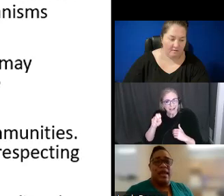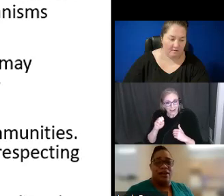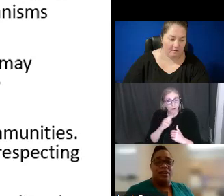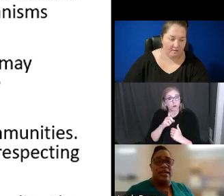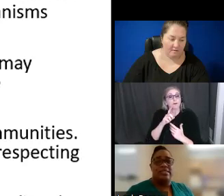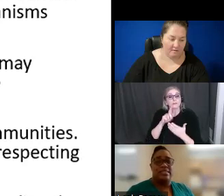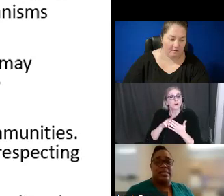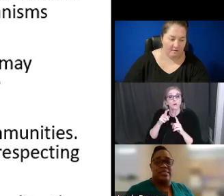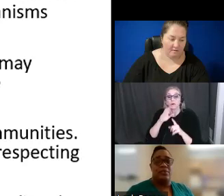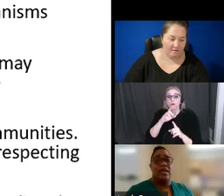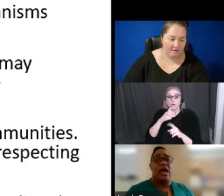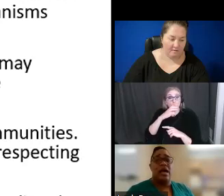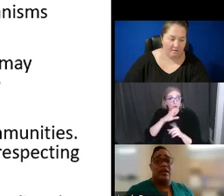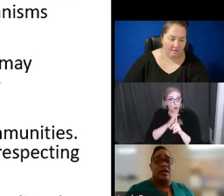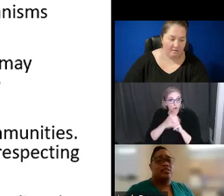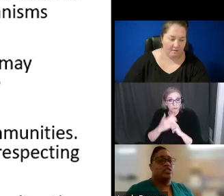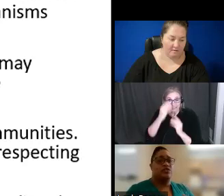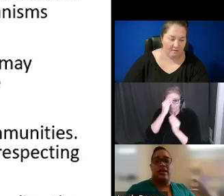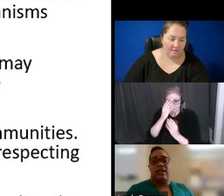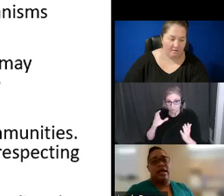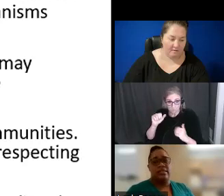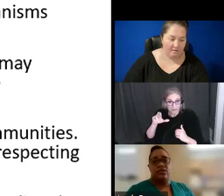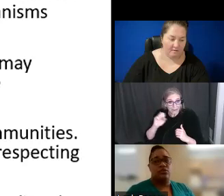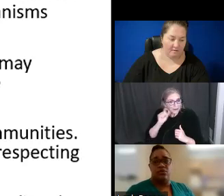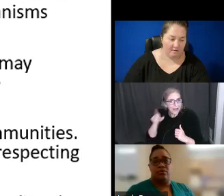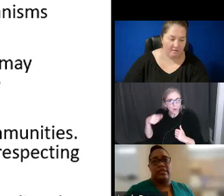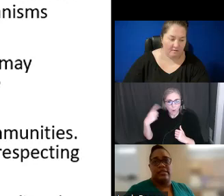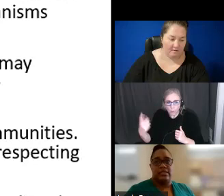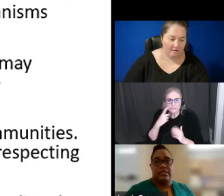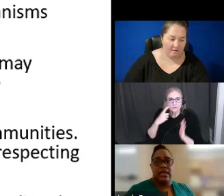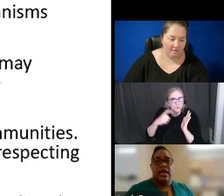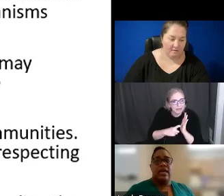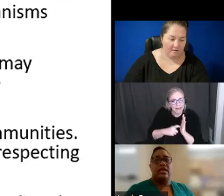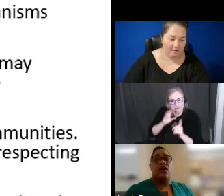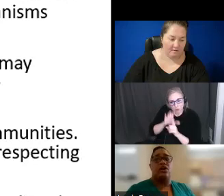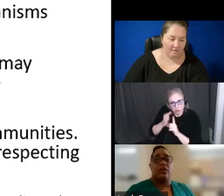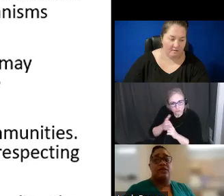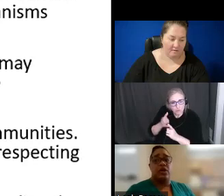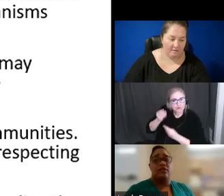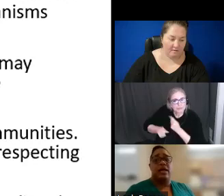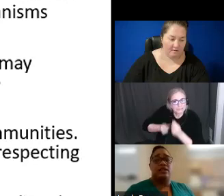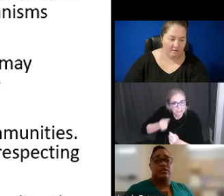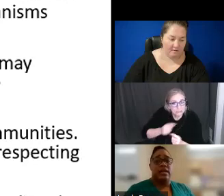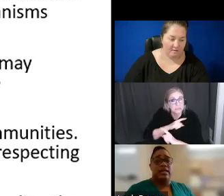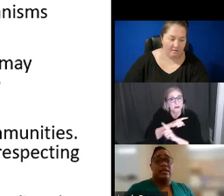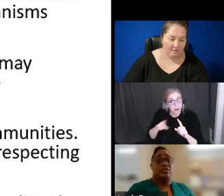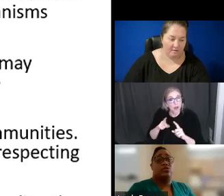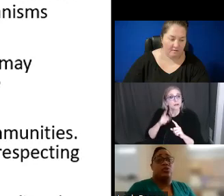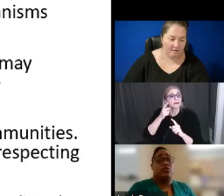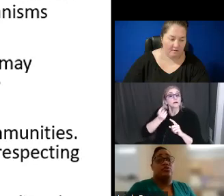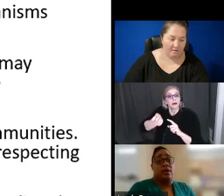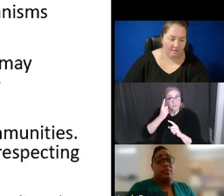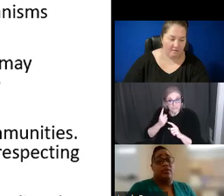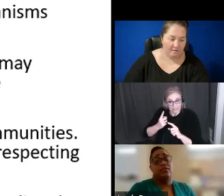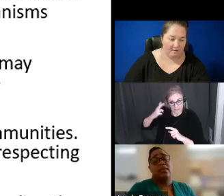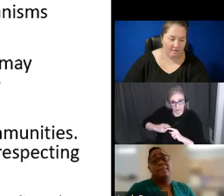informed care extends beyond just recognizing cultural practices. It also involves understanding the